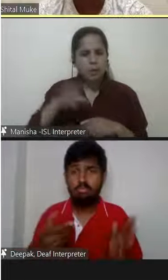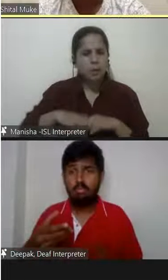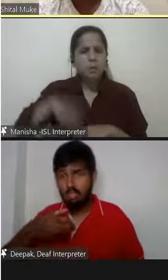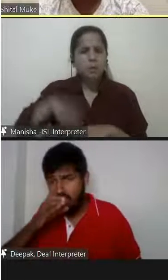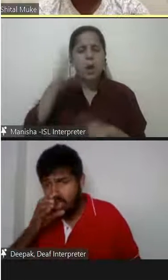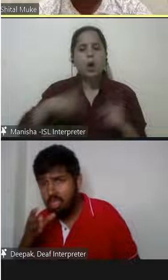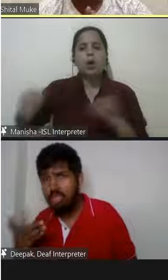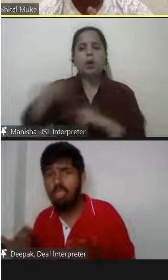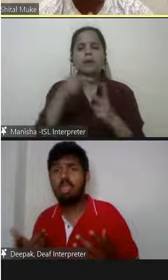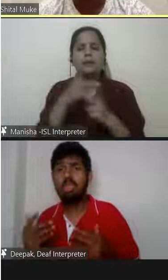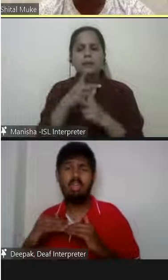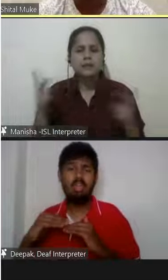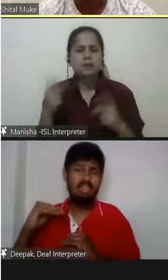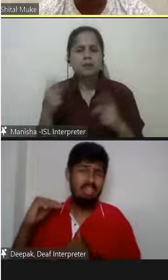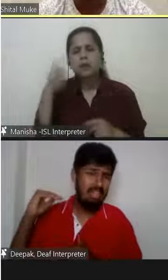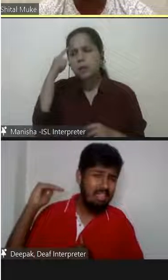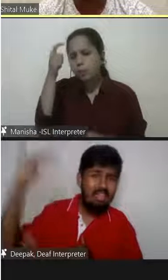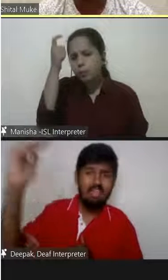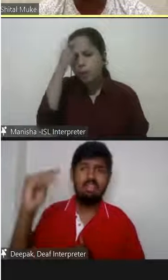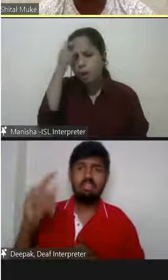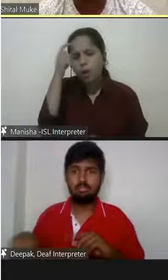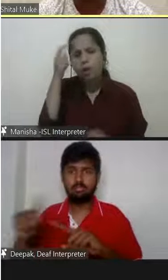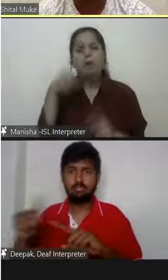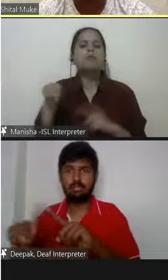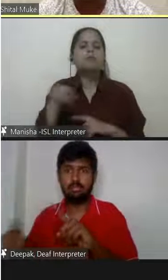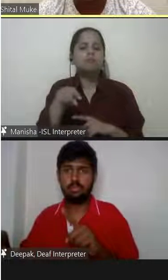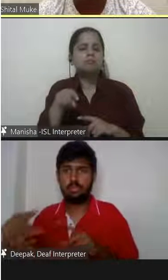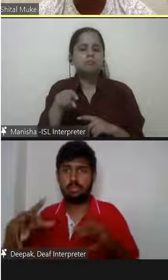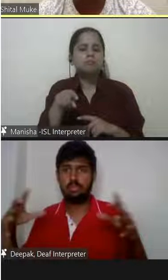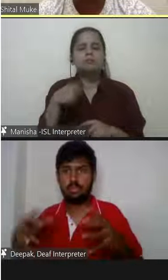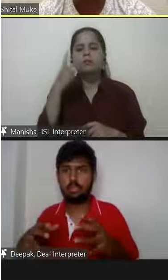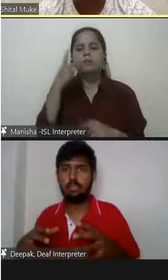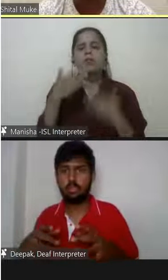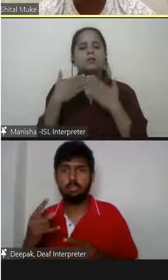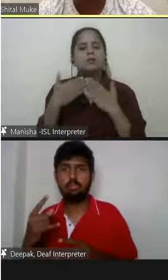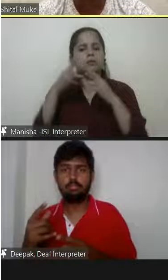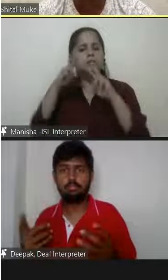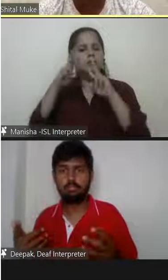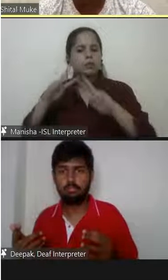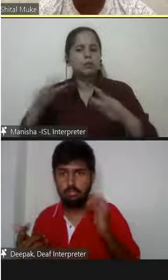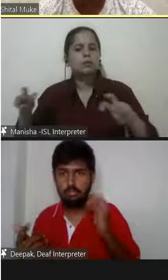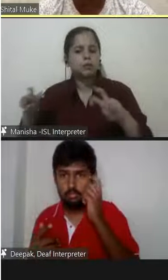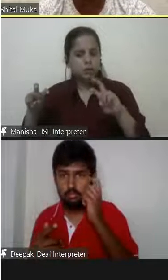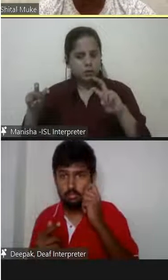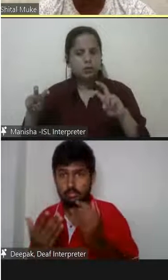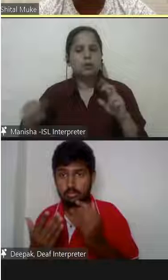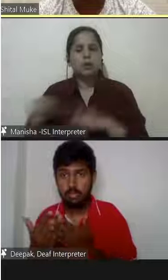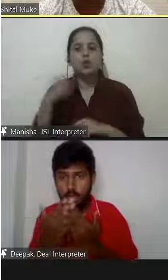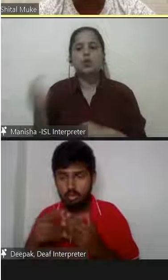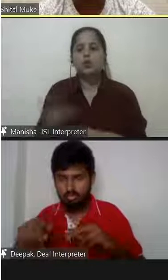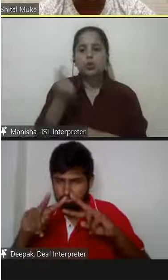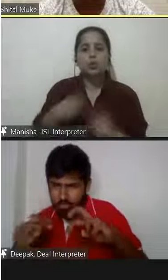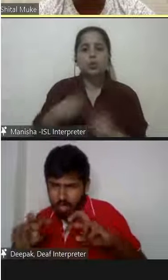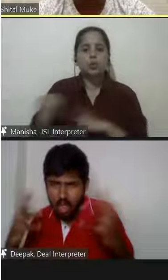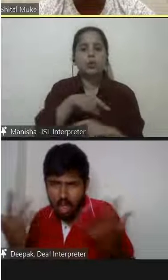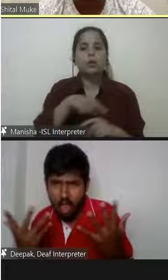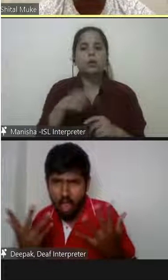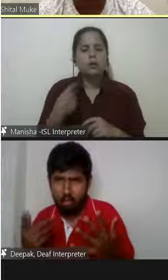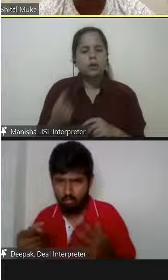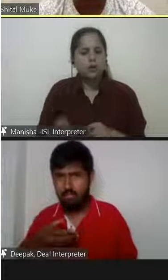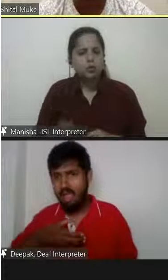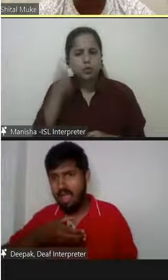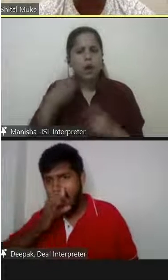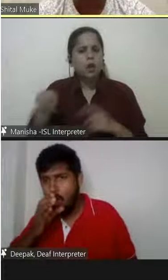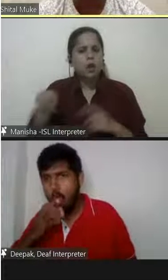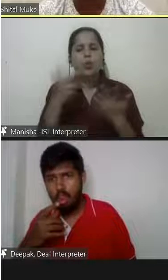problems were again studied using the randomized control trial